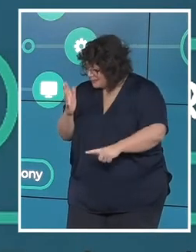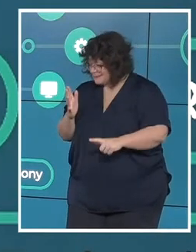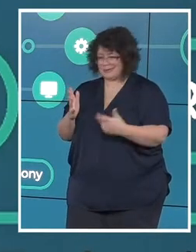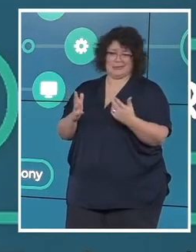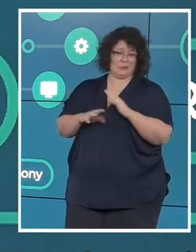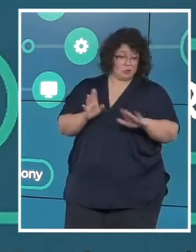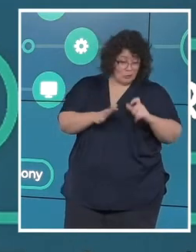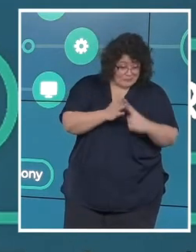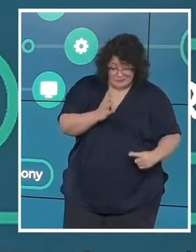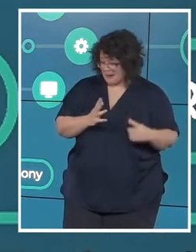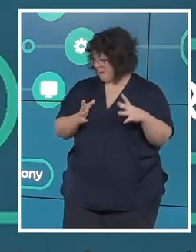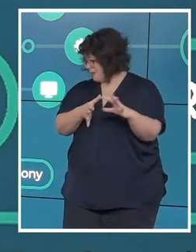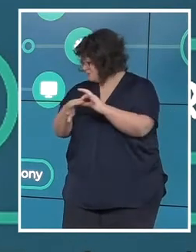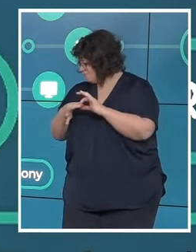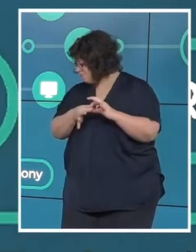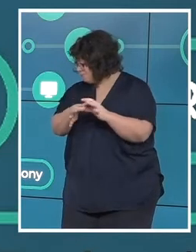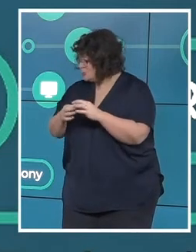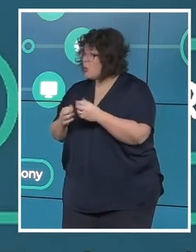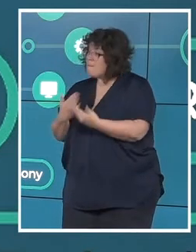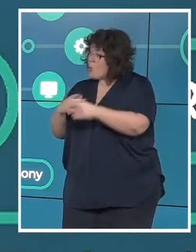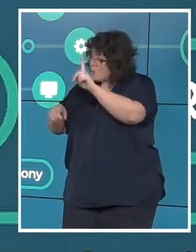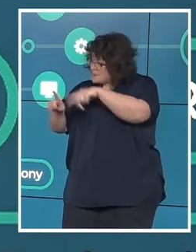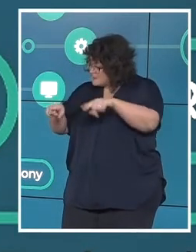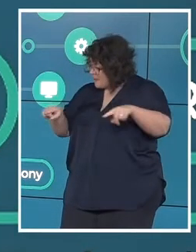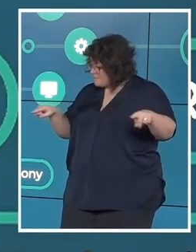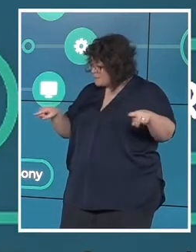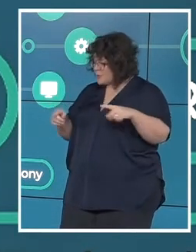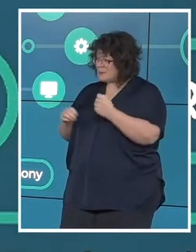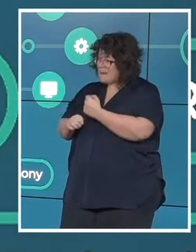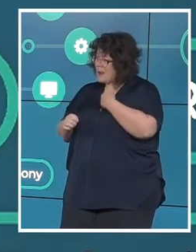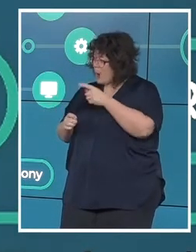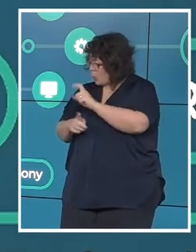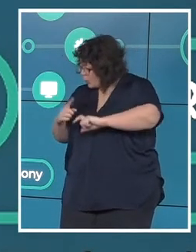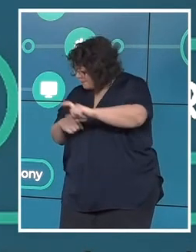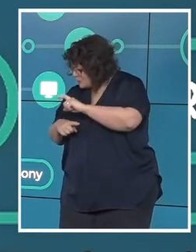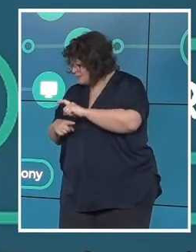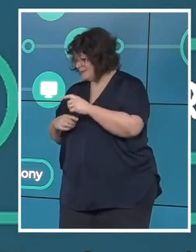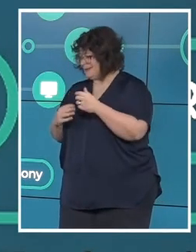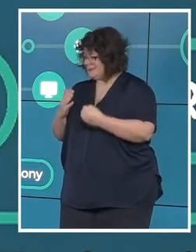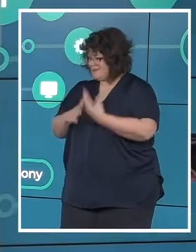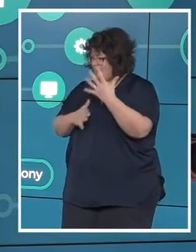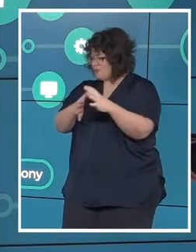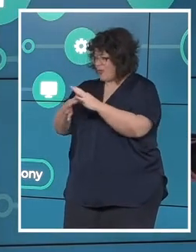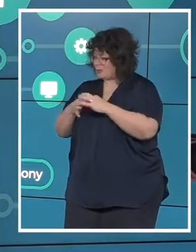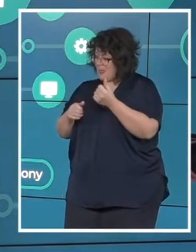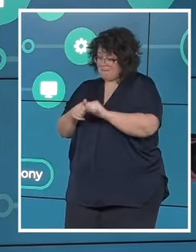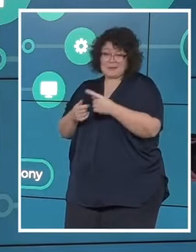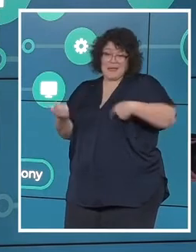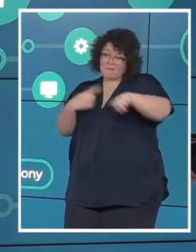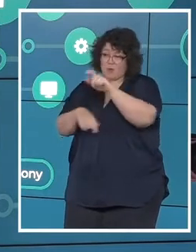communities and develop relationships, the better everyone will be. That's right. That's right. Yeah.